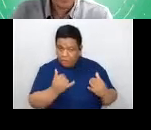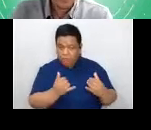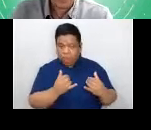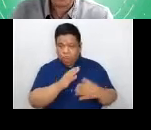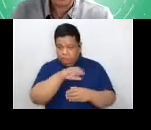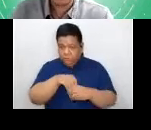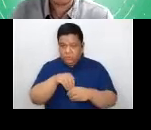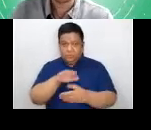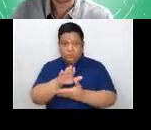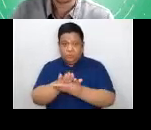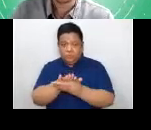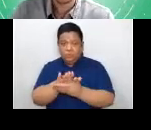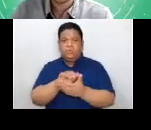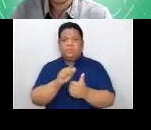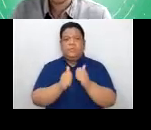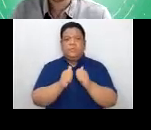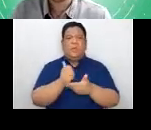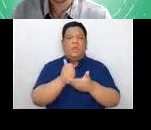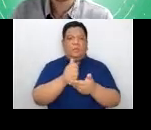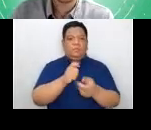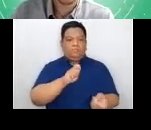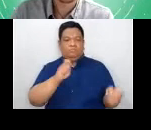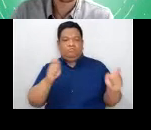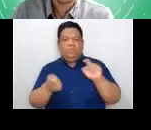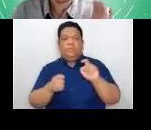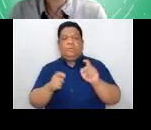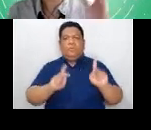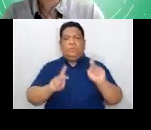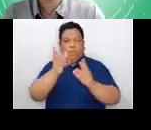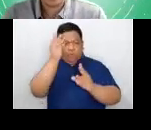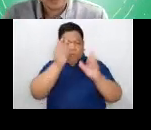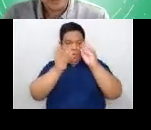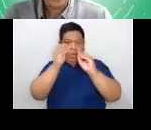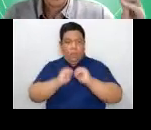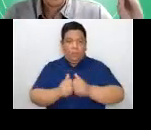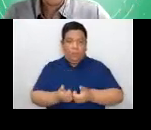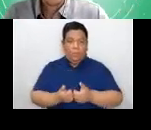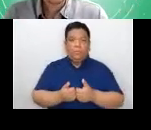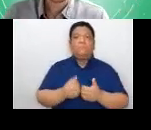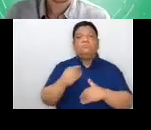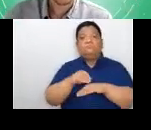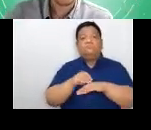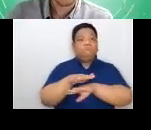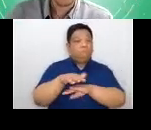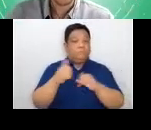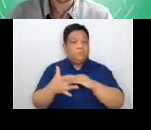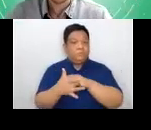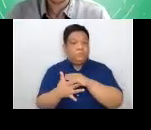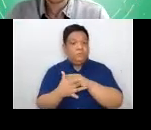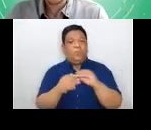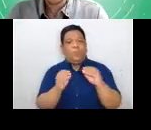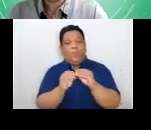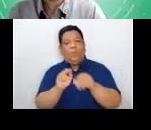schools, they actually transform the way that how fast people learn. And as a side effect, the technology itself becomes more